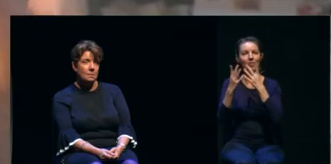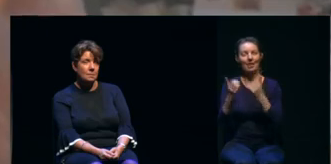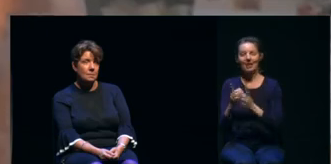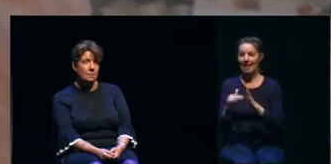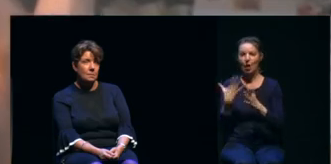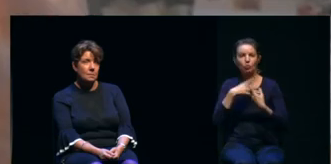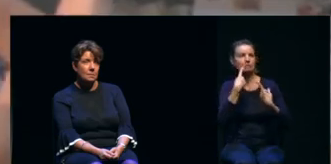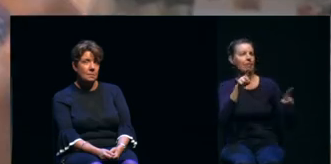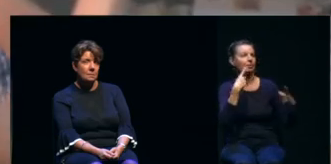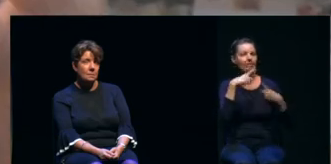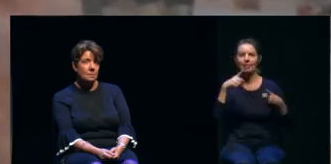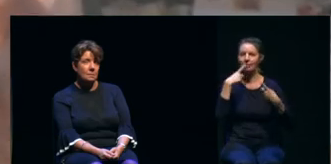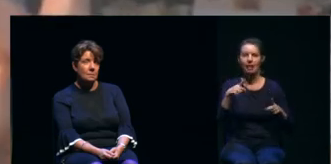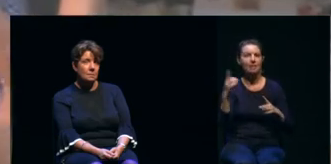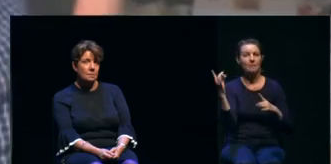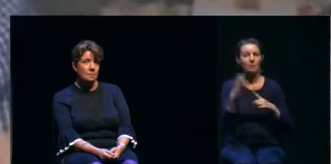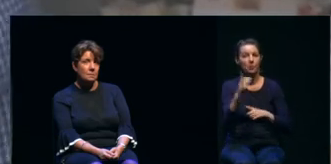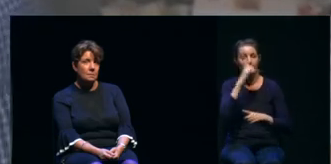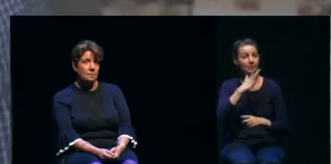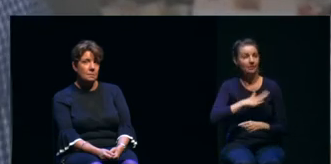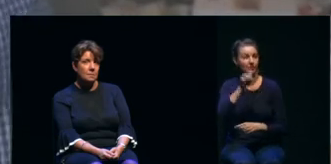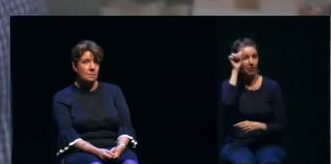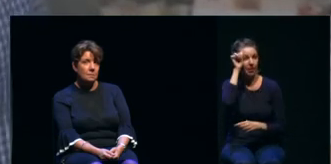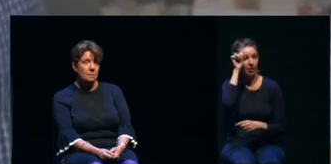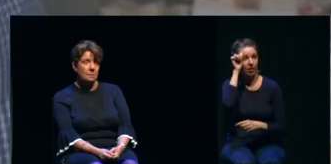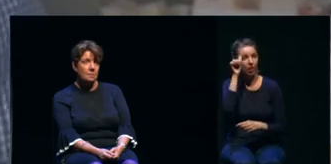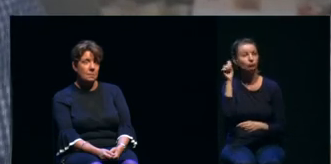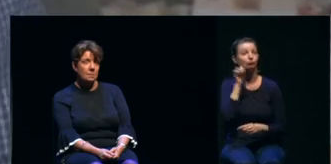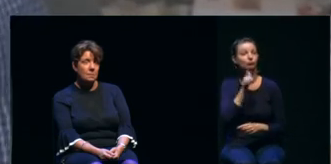everyone. Like, this is really big news. People will need to know this. If someone had told me,